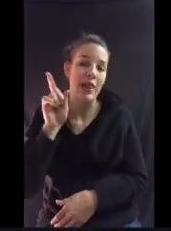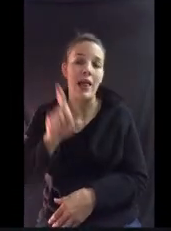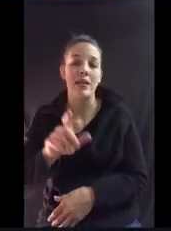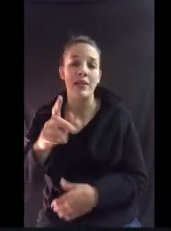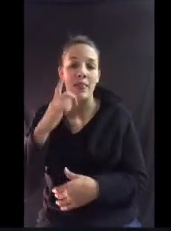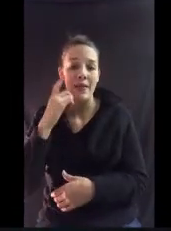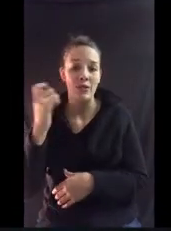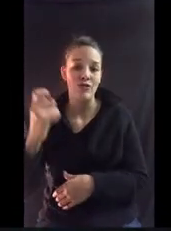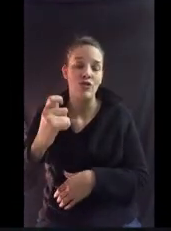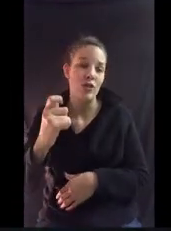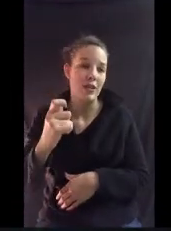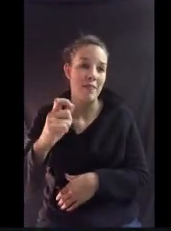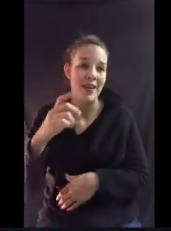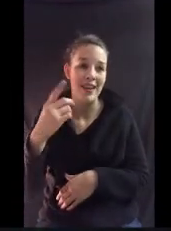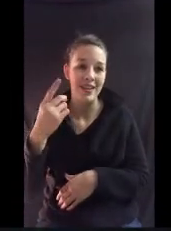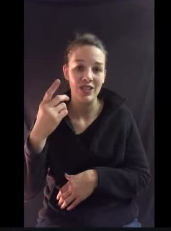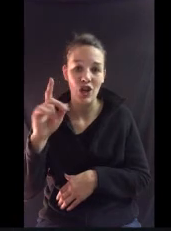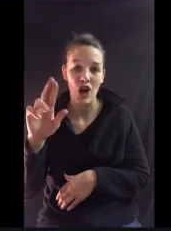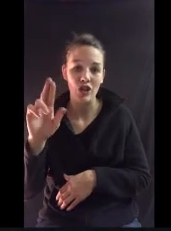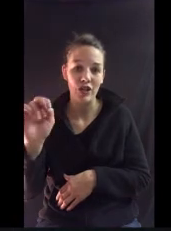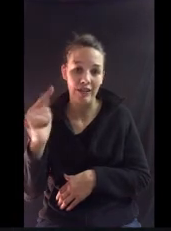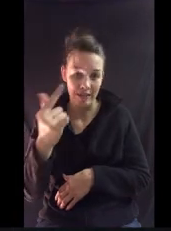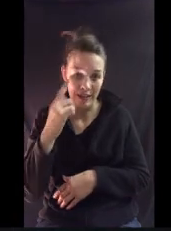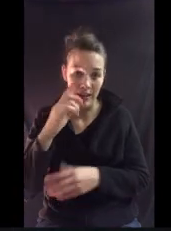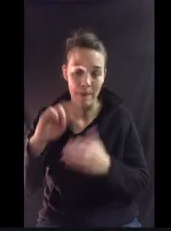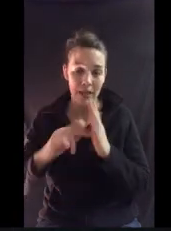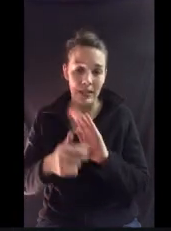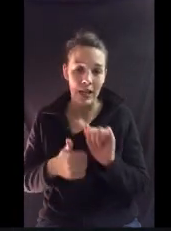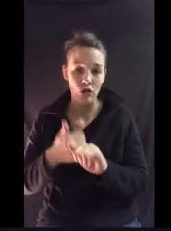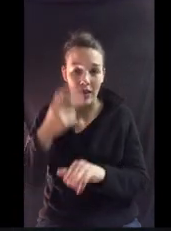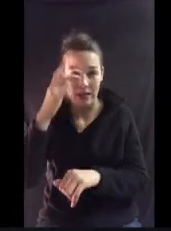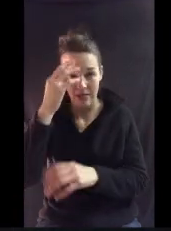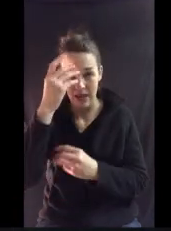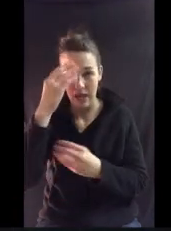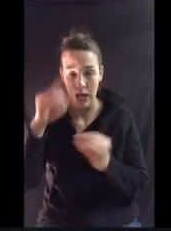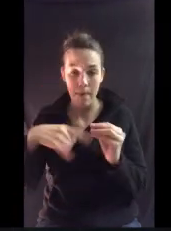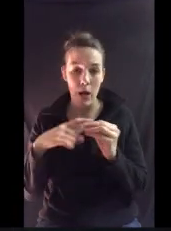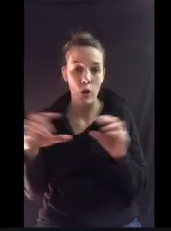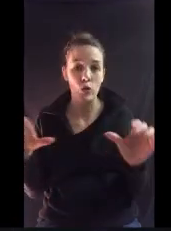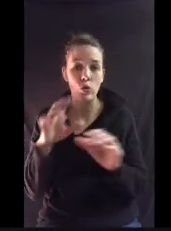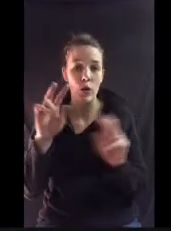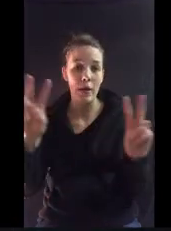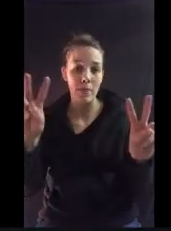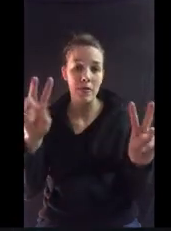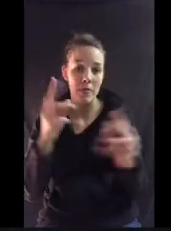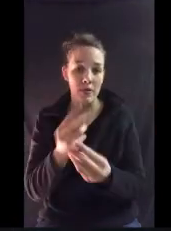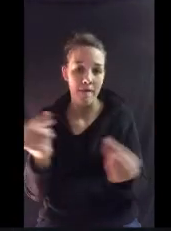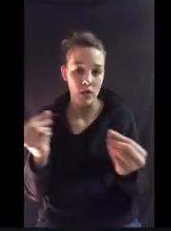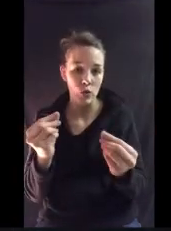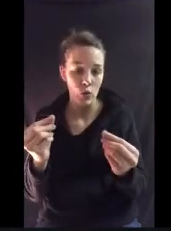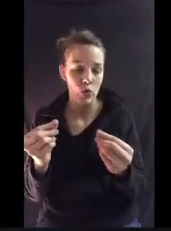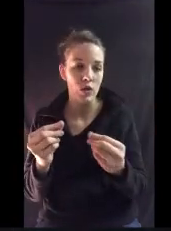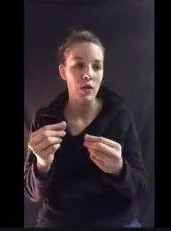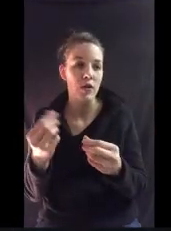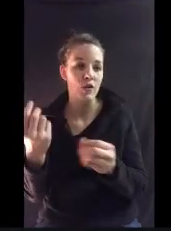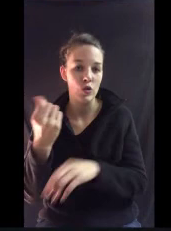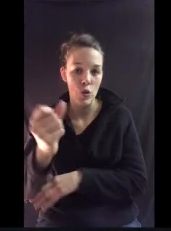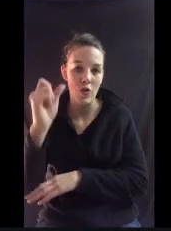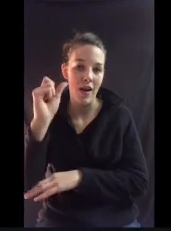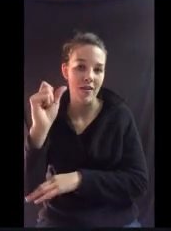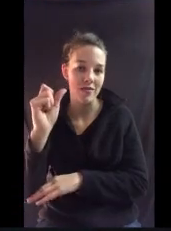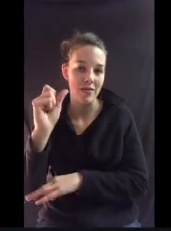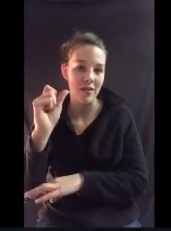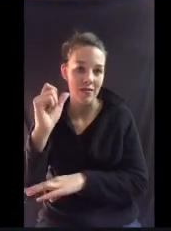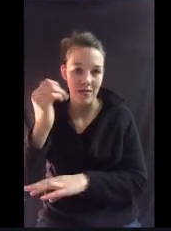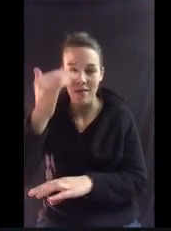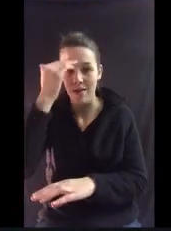to hear and to realize the dream intoned by Dr. King by intentionally thinking about and doing peaceful